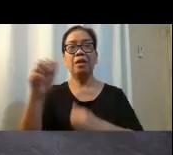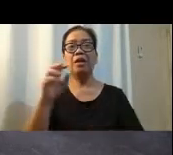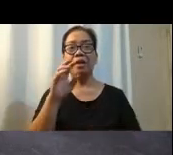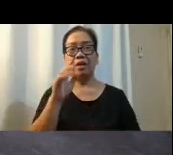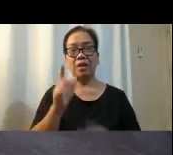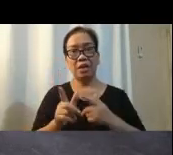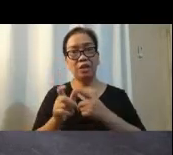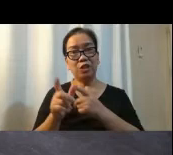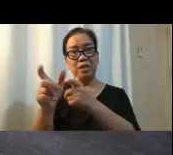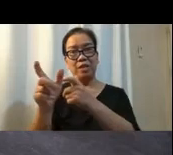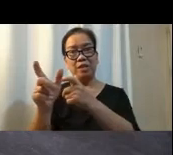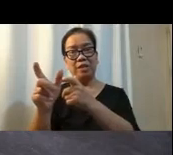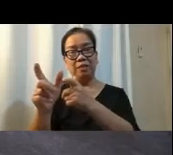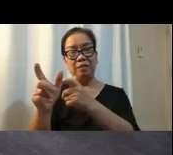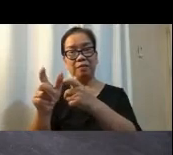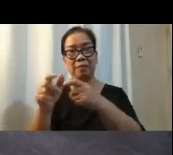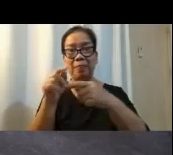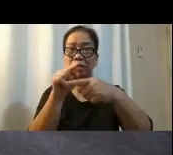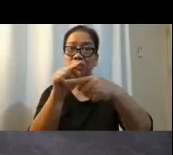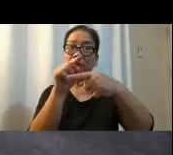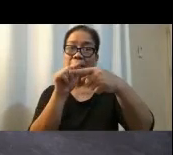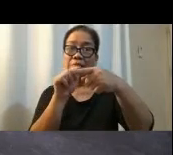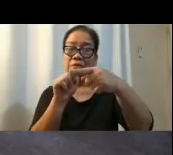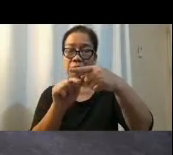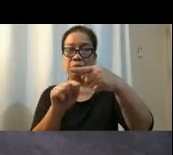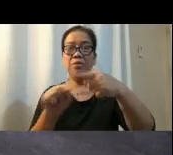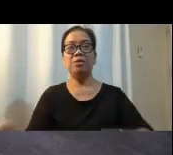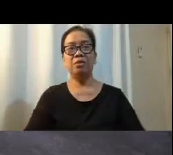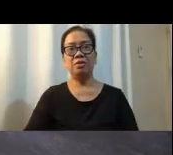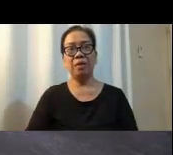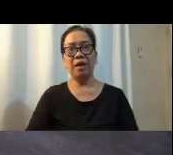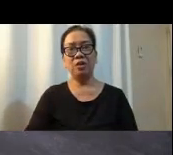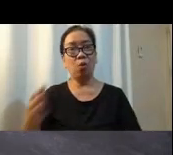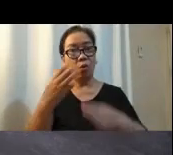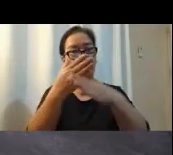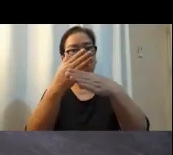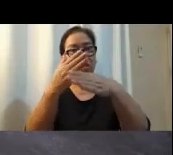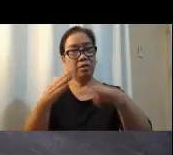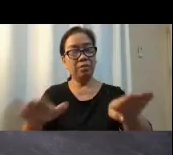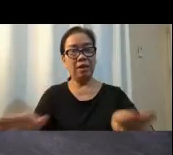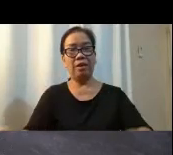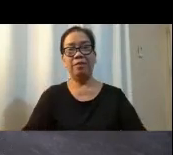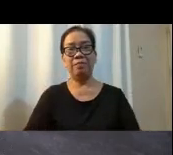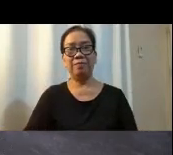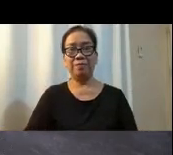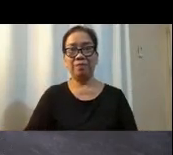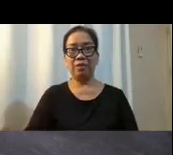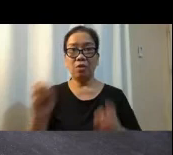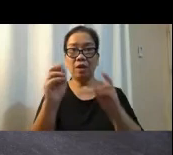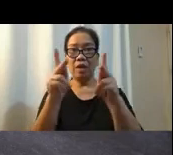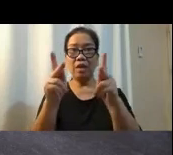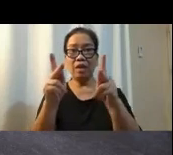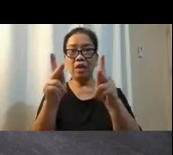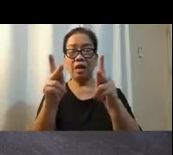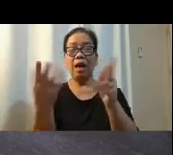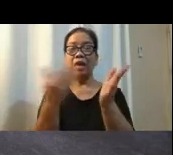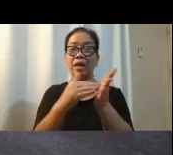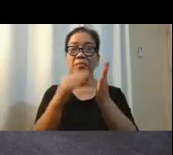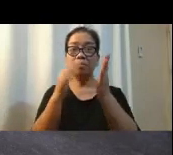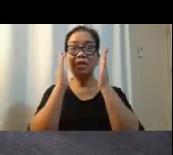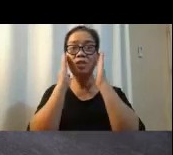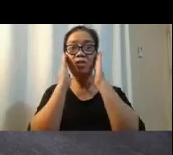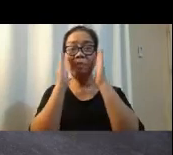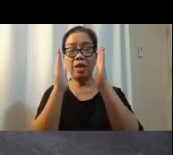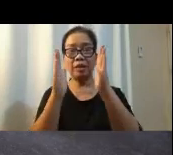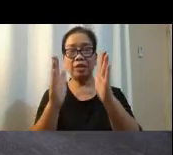over speed. You have to divide or divide. Okay?